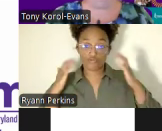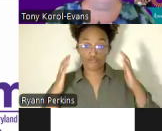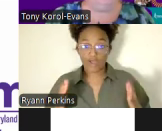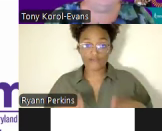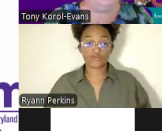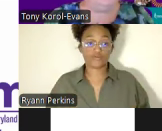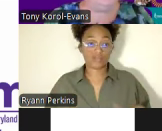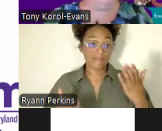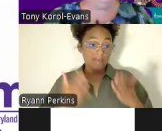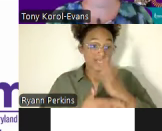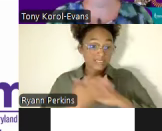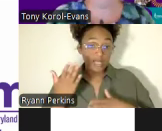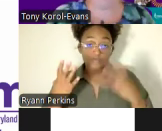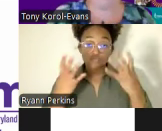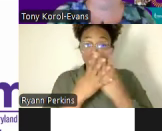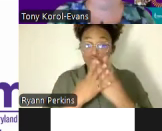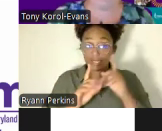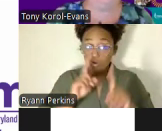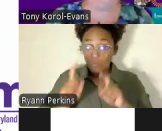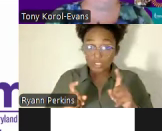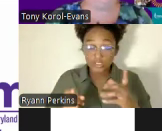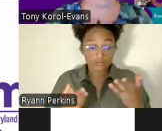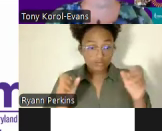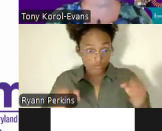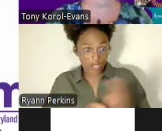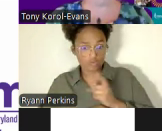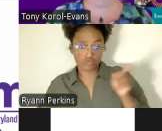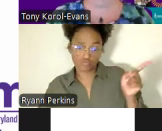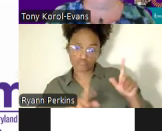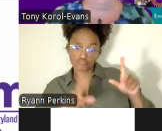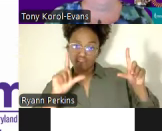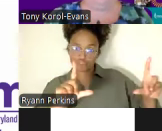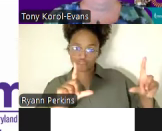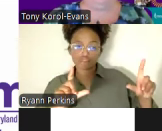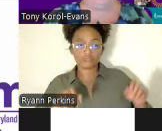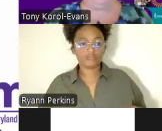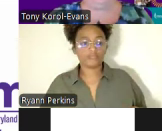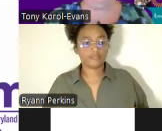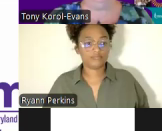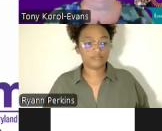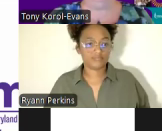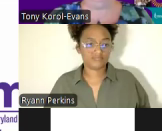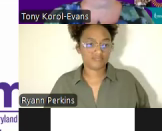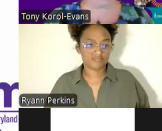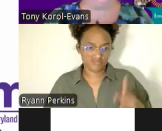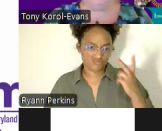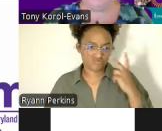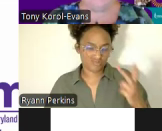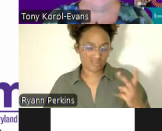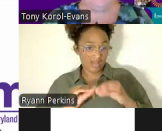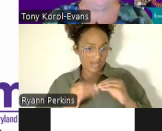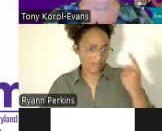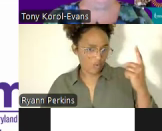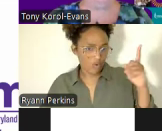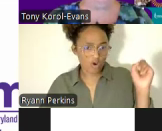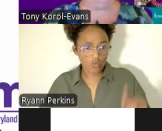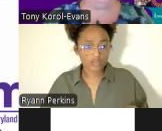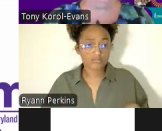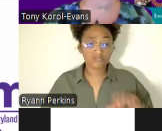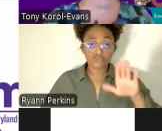that you can use. Has your partner ever tried to get you pregnant when you did not want to be pregnant? That's a simple screening